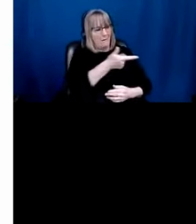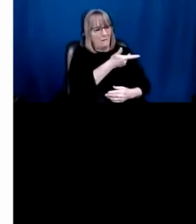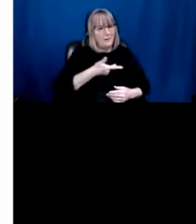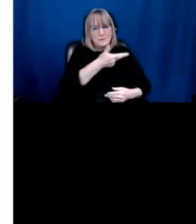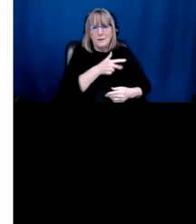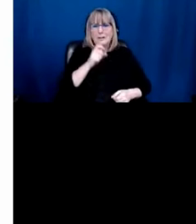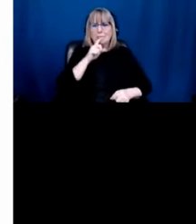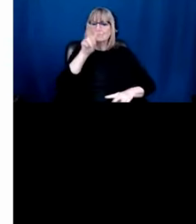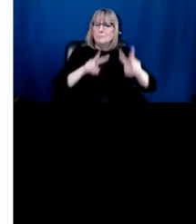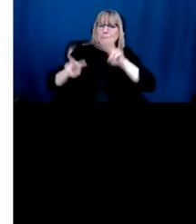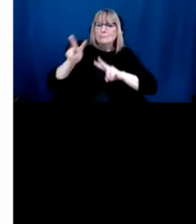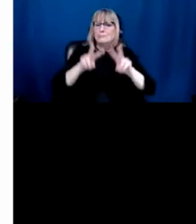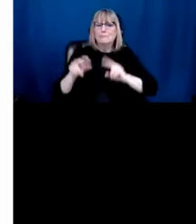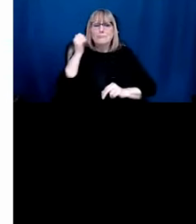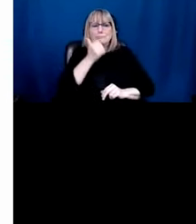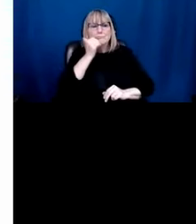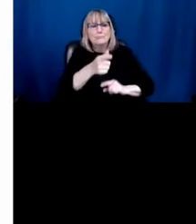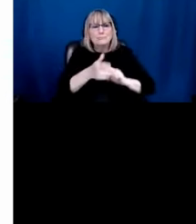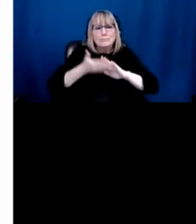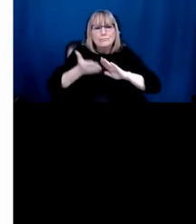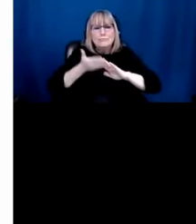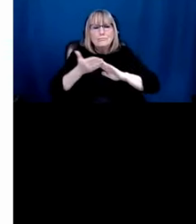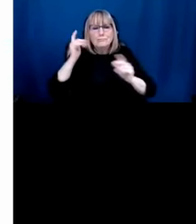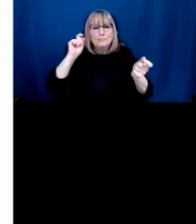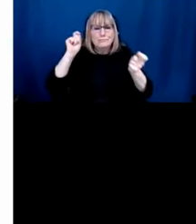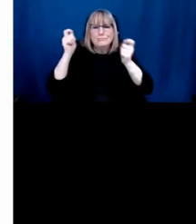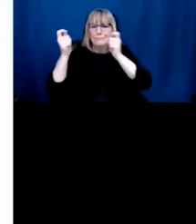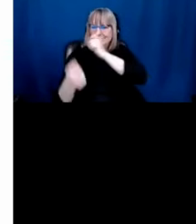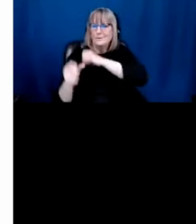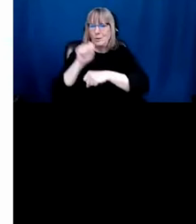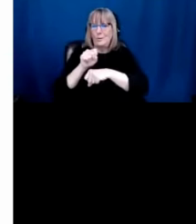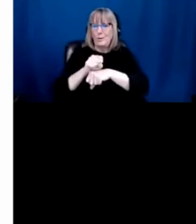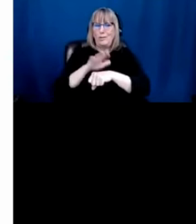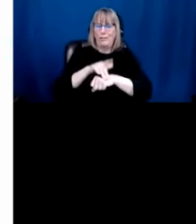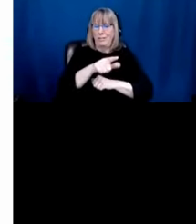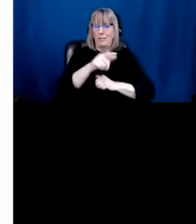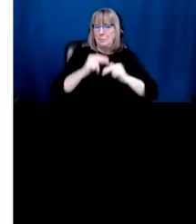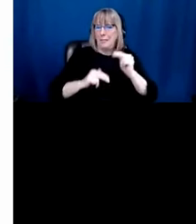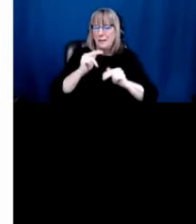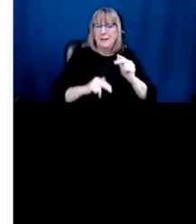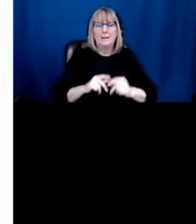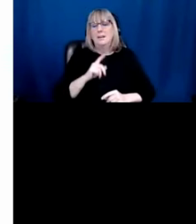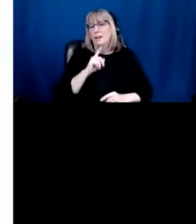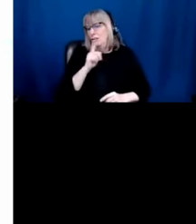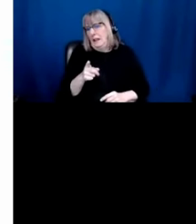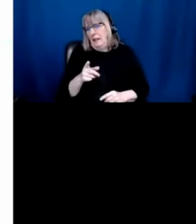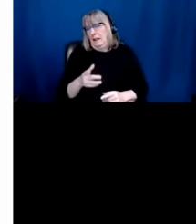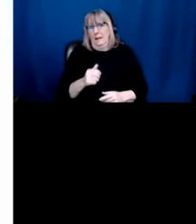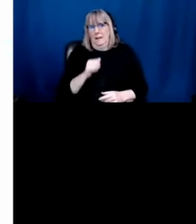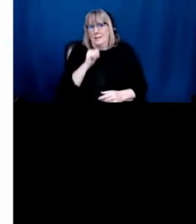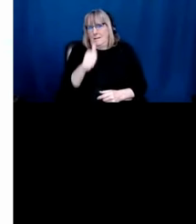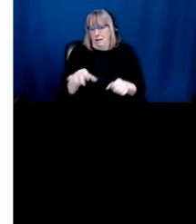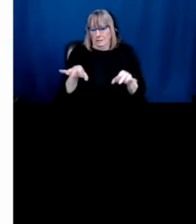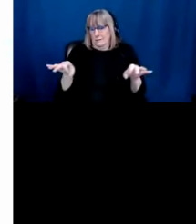oversaw the day-to-day operations of the work on this building. And again, it's no small task